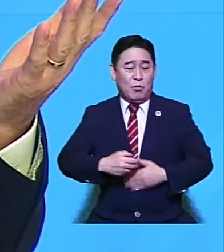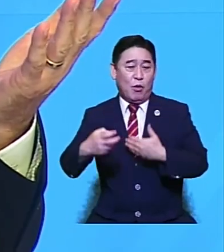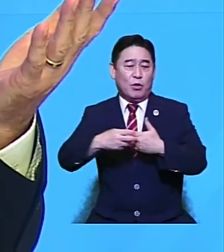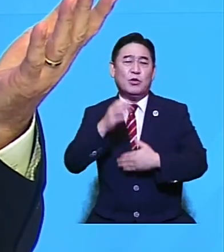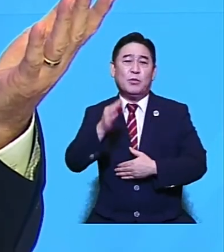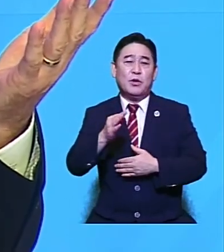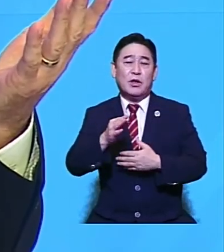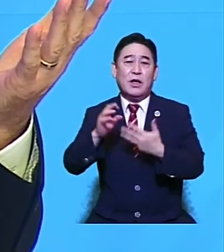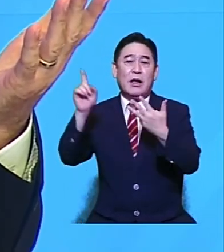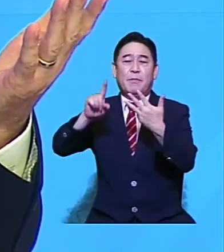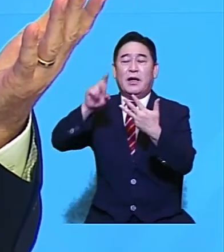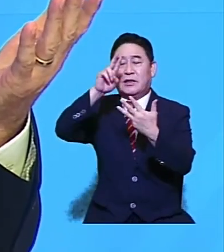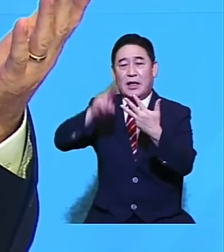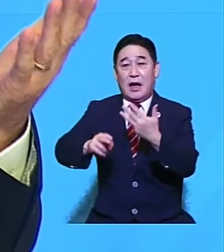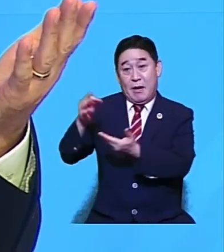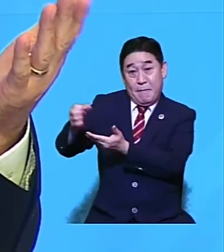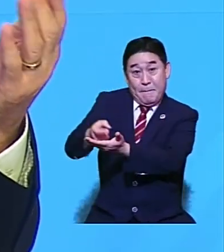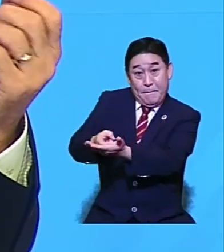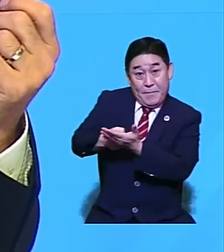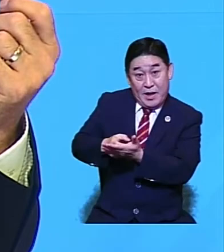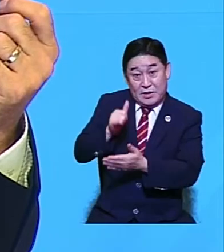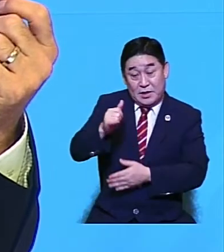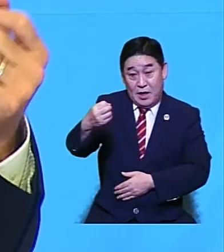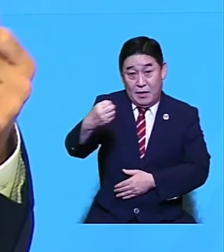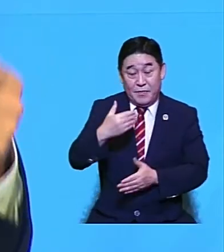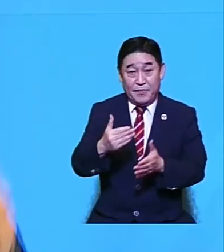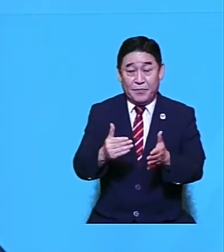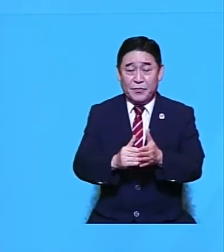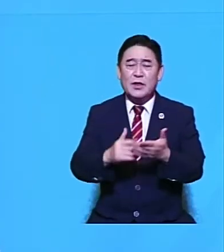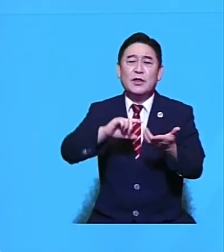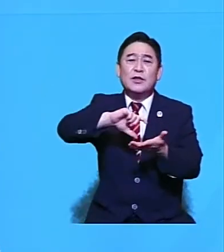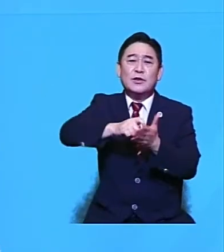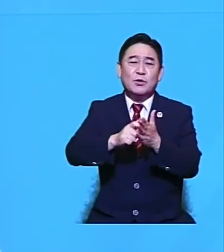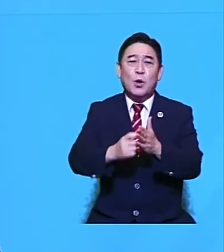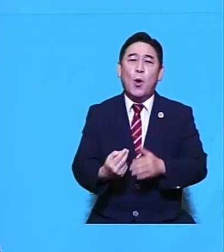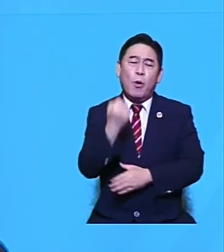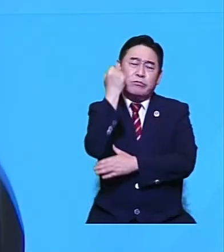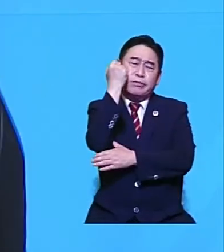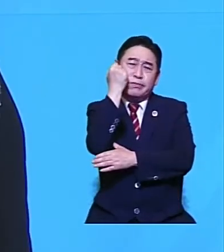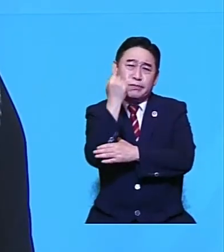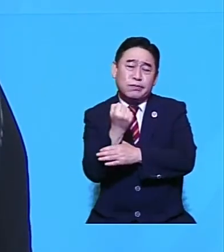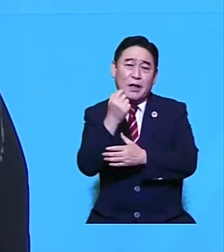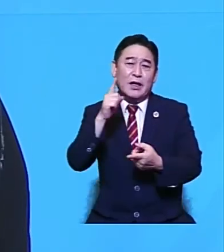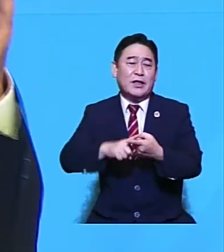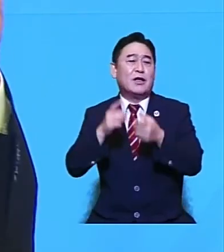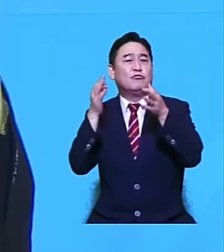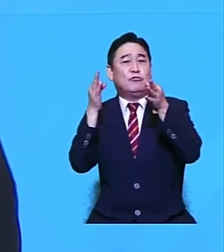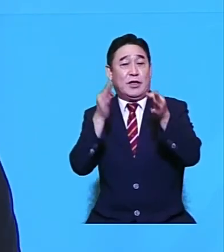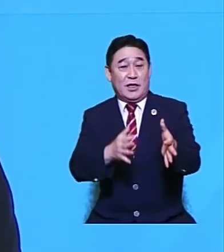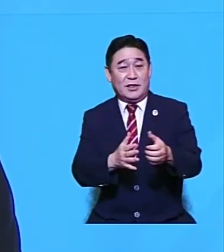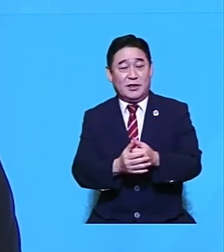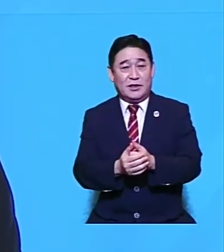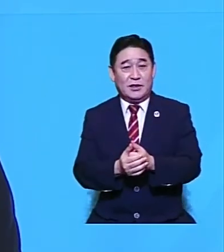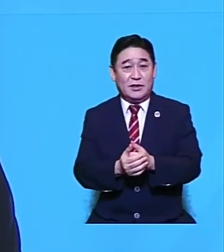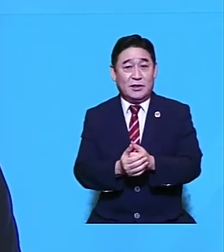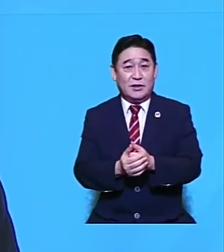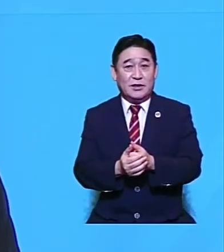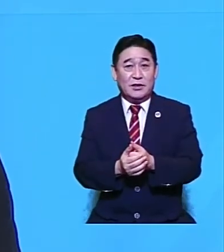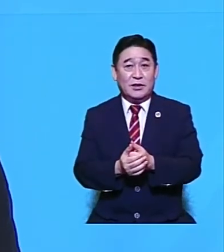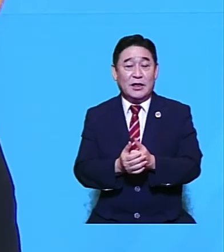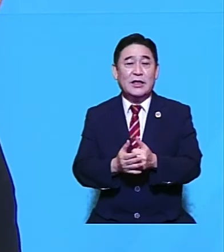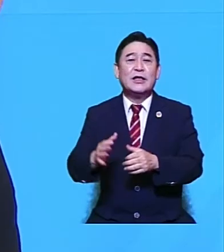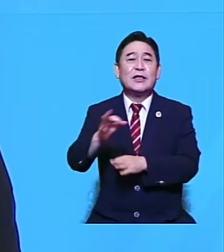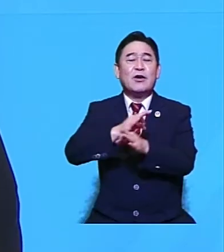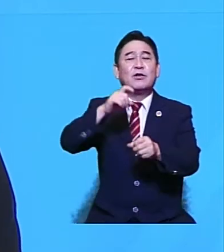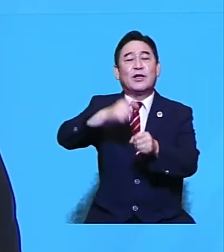Meaning it is hugely cost effective if you don't take the financial, but you take the economic argument. And that